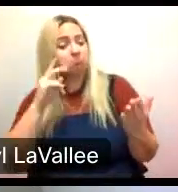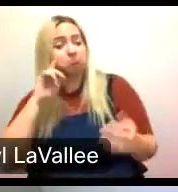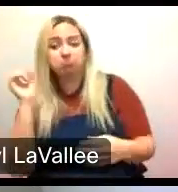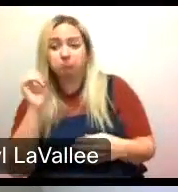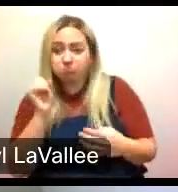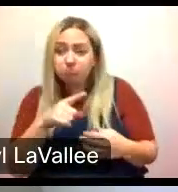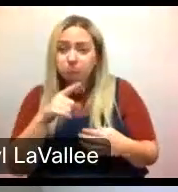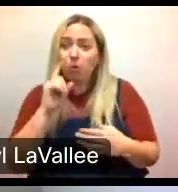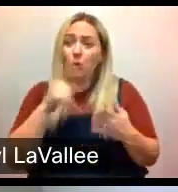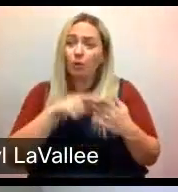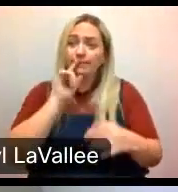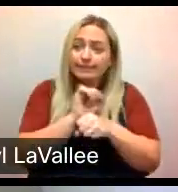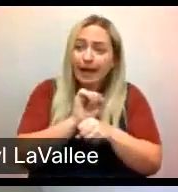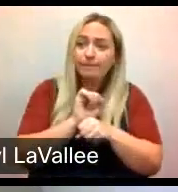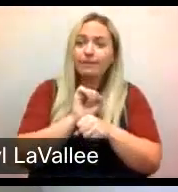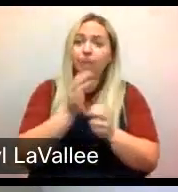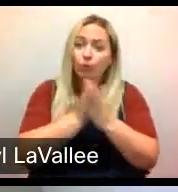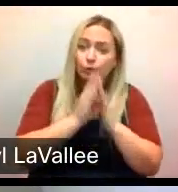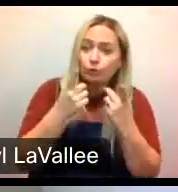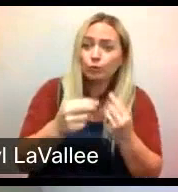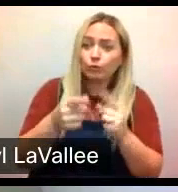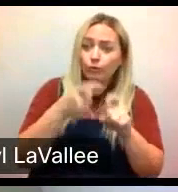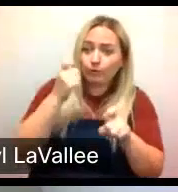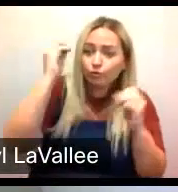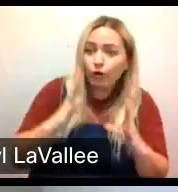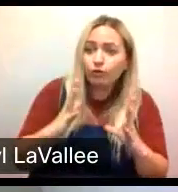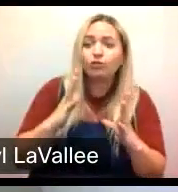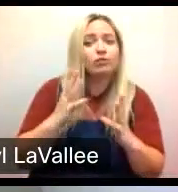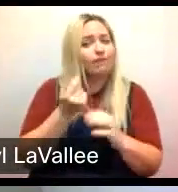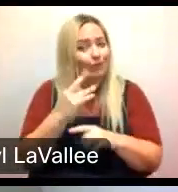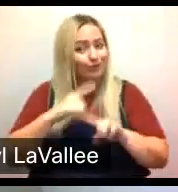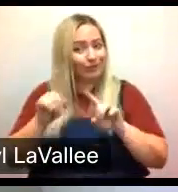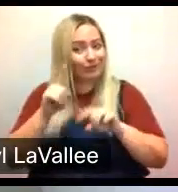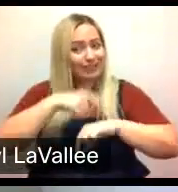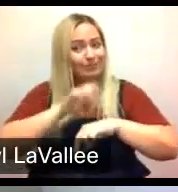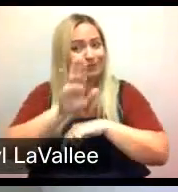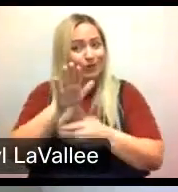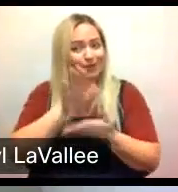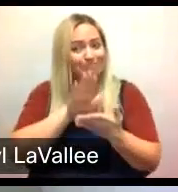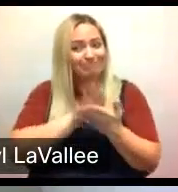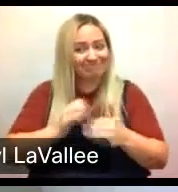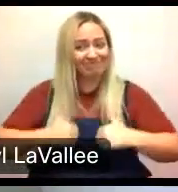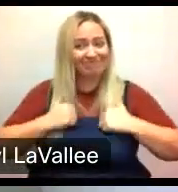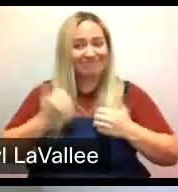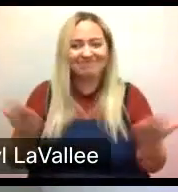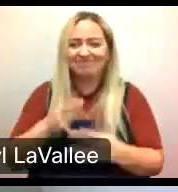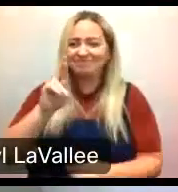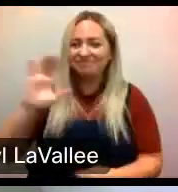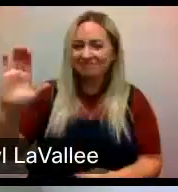do a few times in different contexts during your academic life at Red River